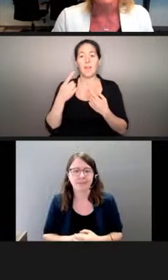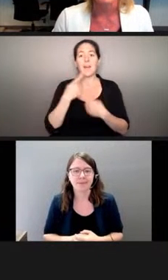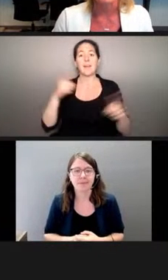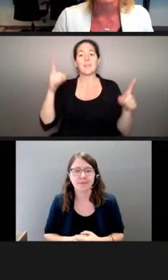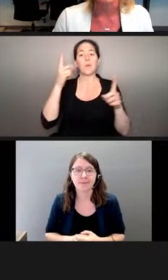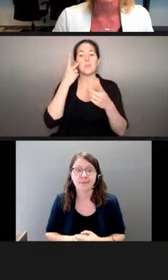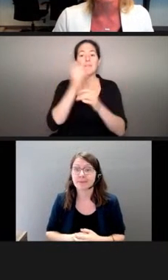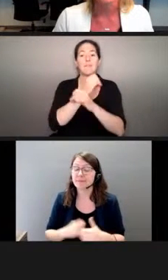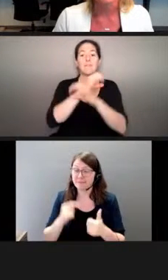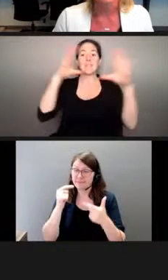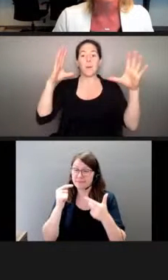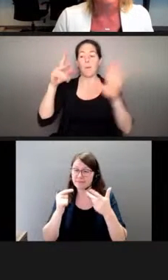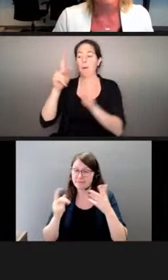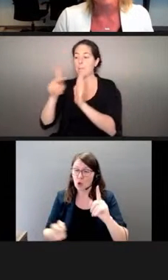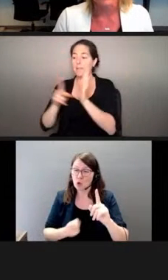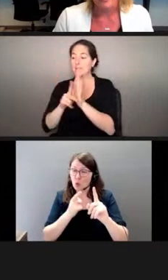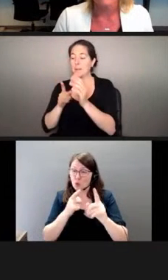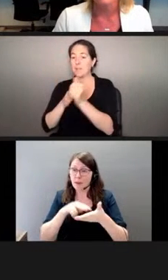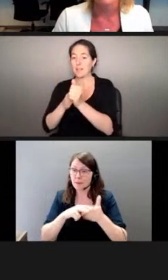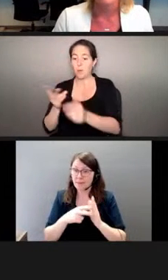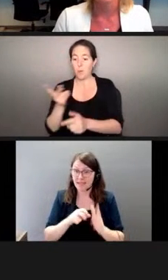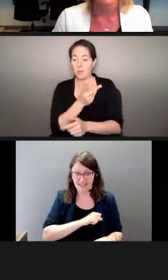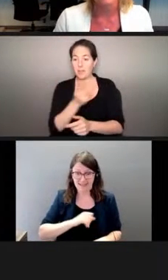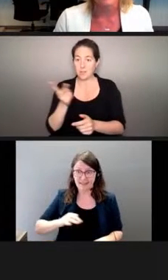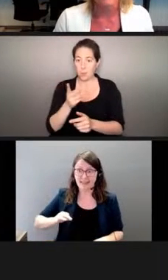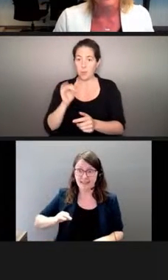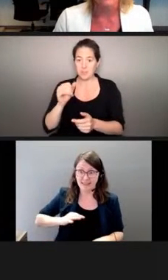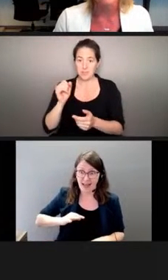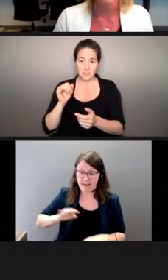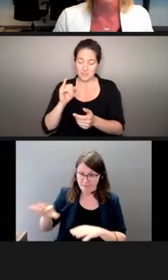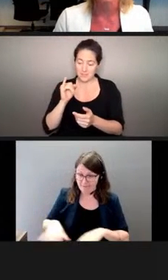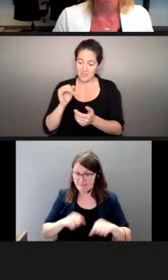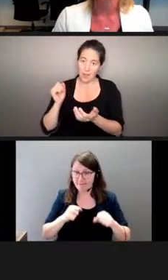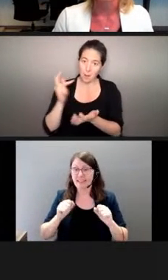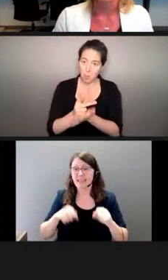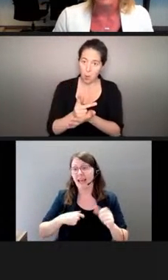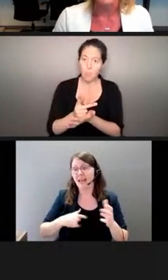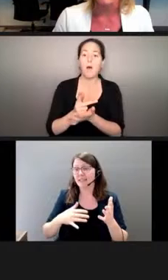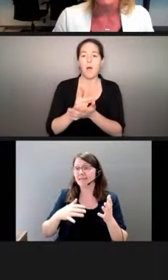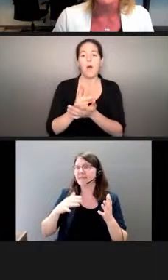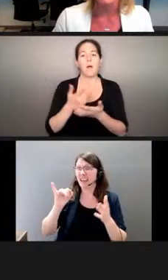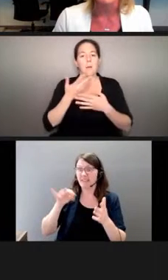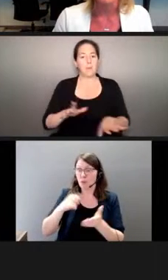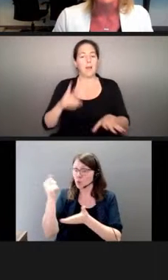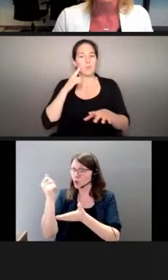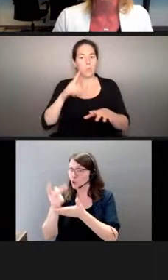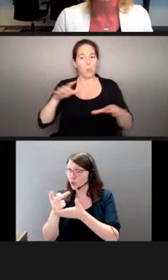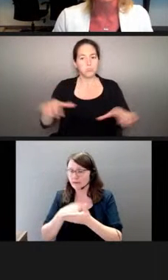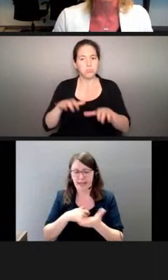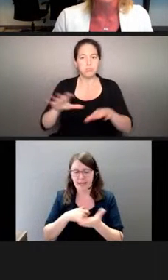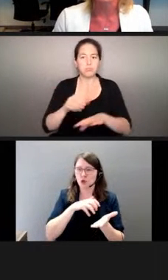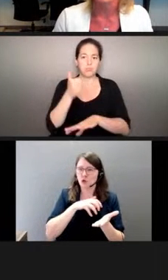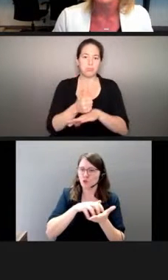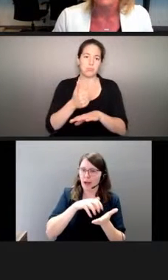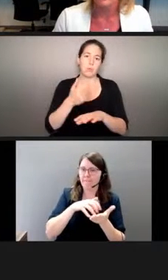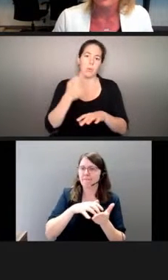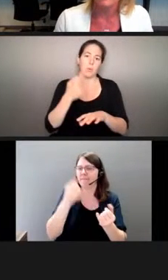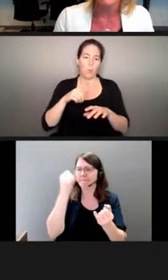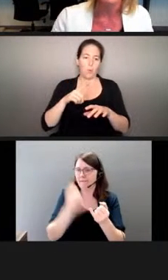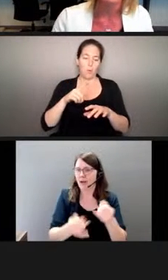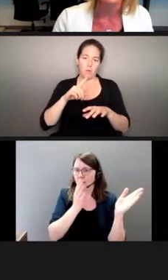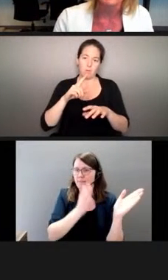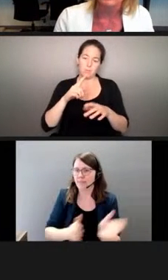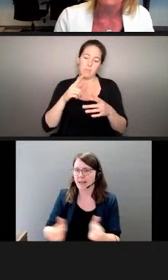well positioned to continue to work to develop the draft as well as the final waste plan that's going to align and work to achieve council's